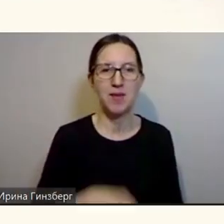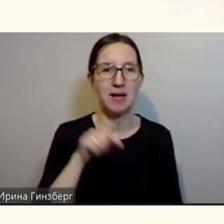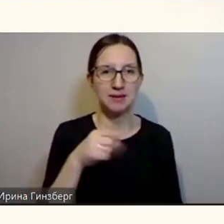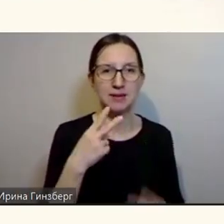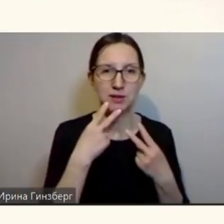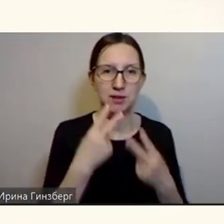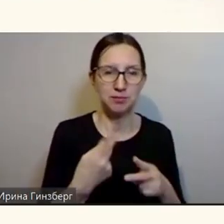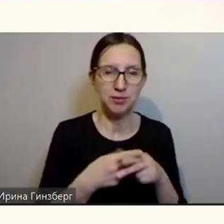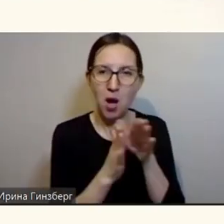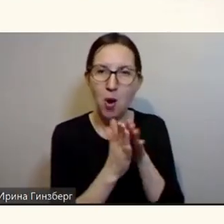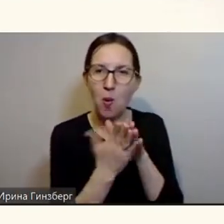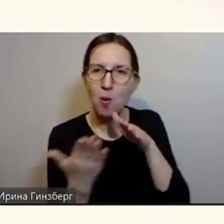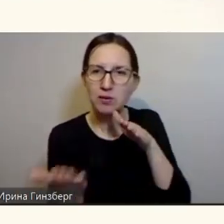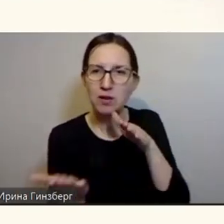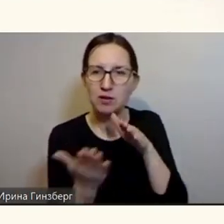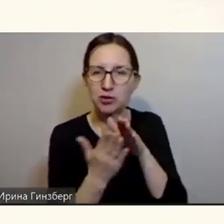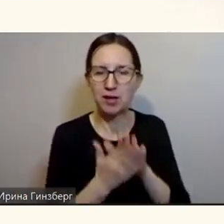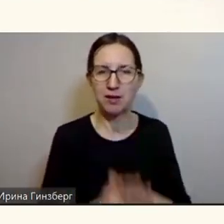And so we had to,